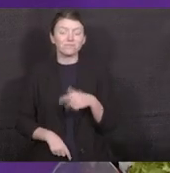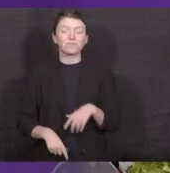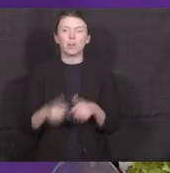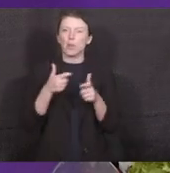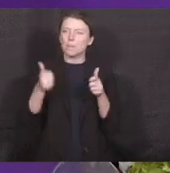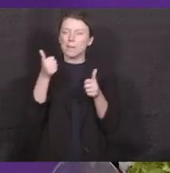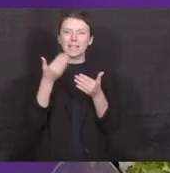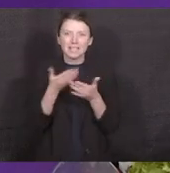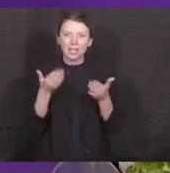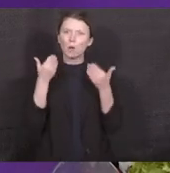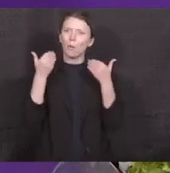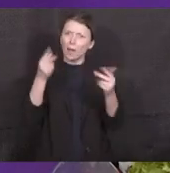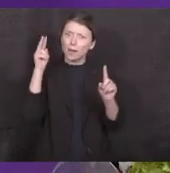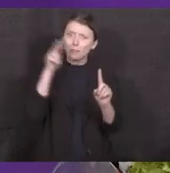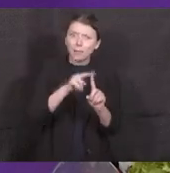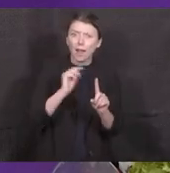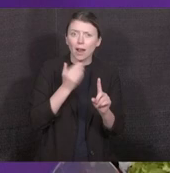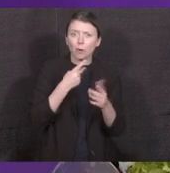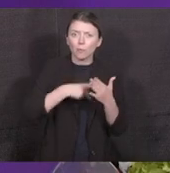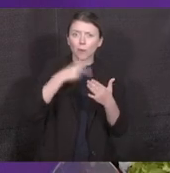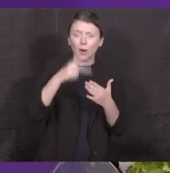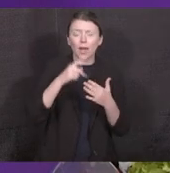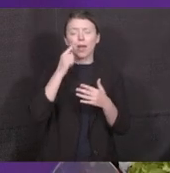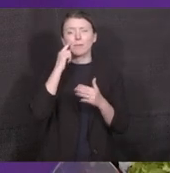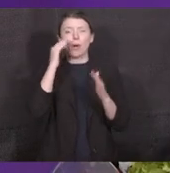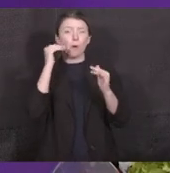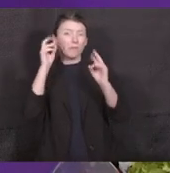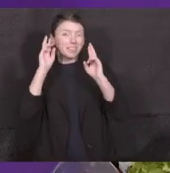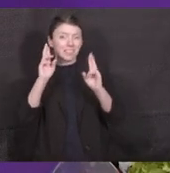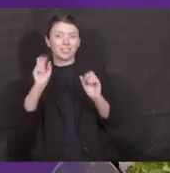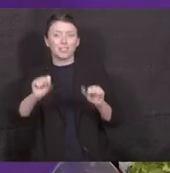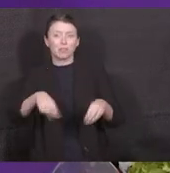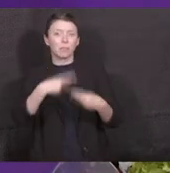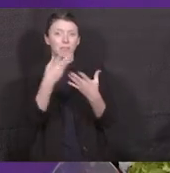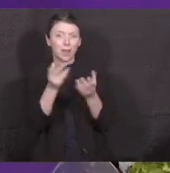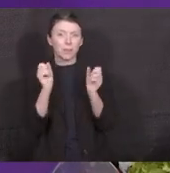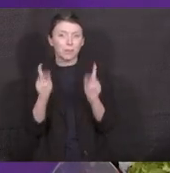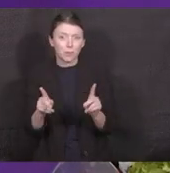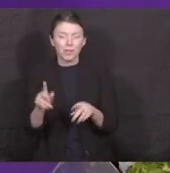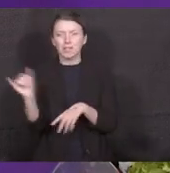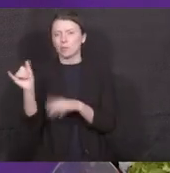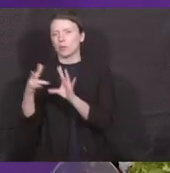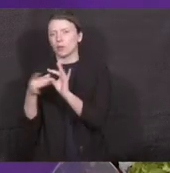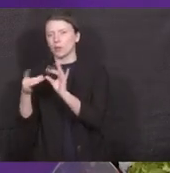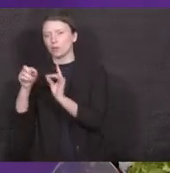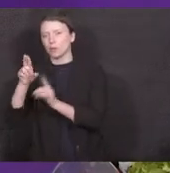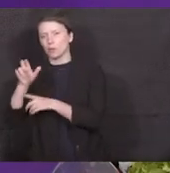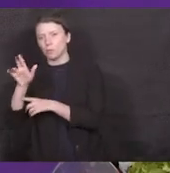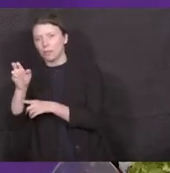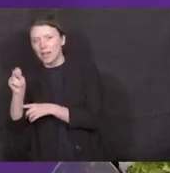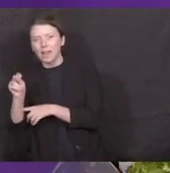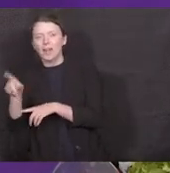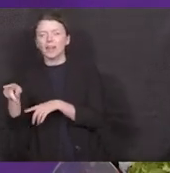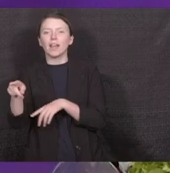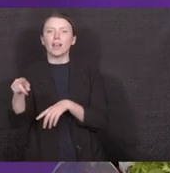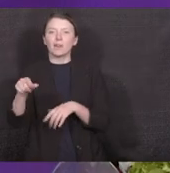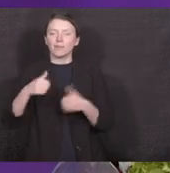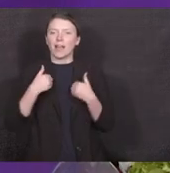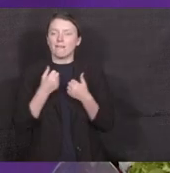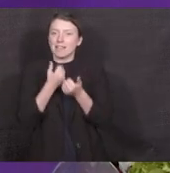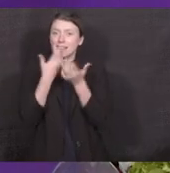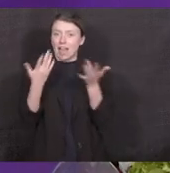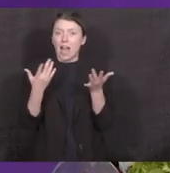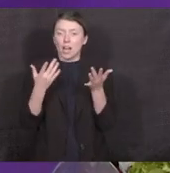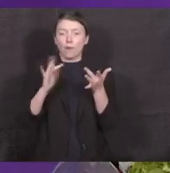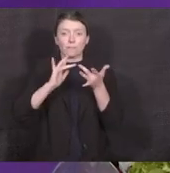us, apply with our program, and hopefully we can give you those opportunities. And just like what Ruben just said, we are also offering a lot of our training virtually